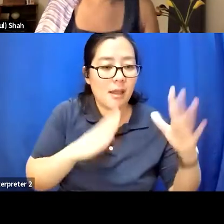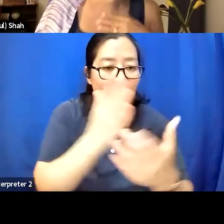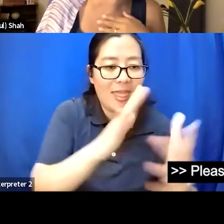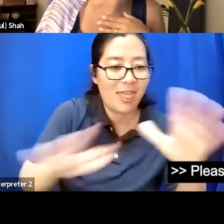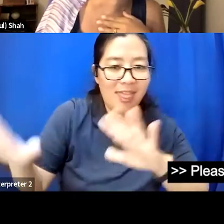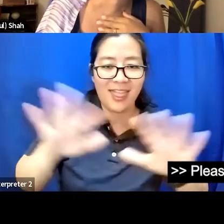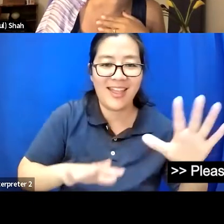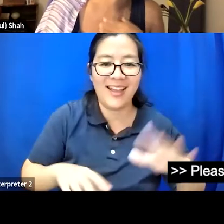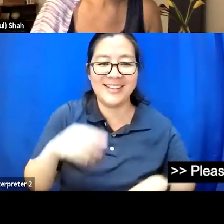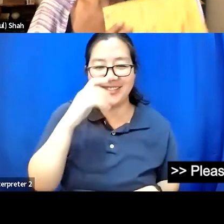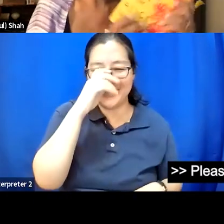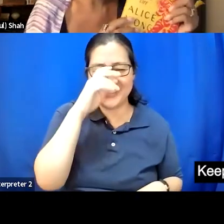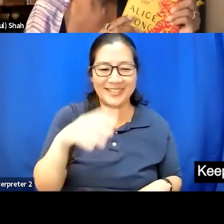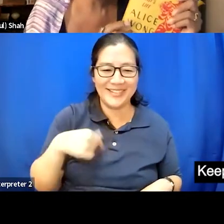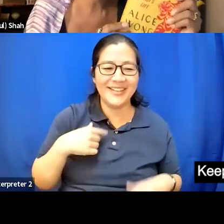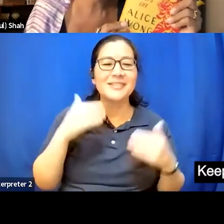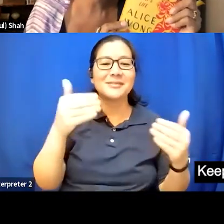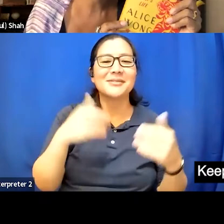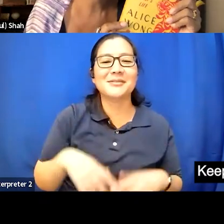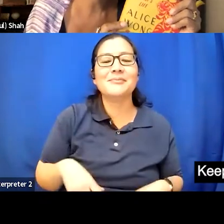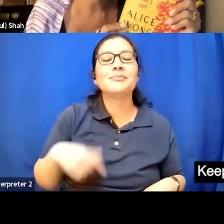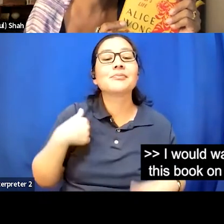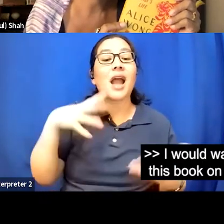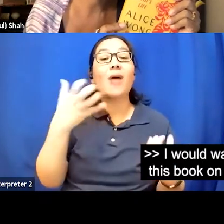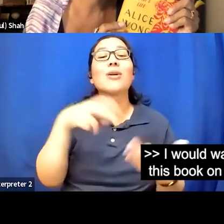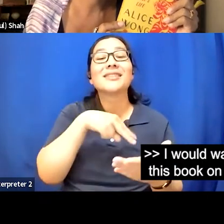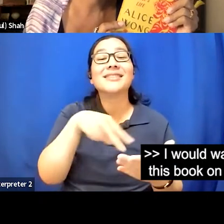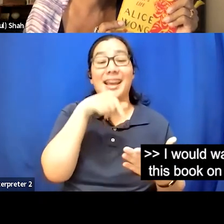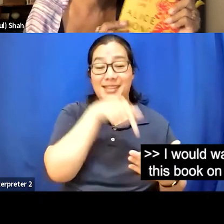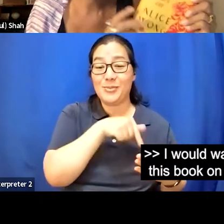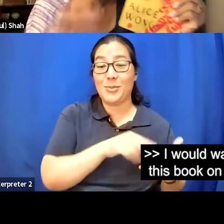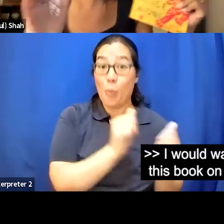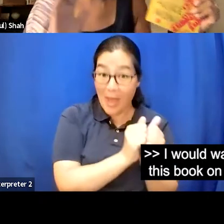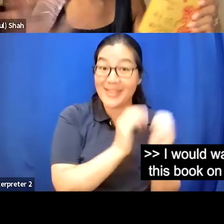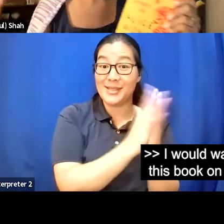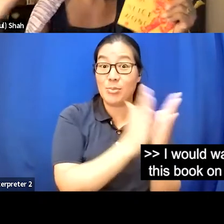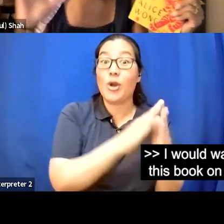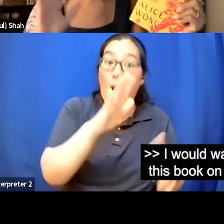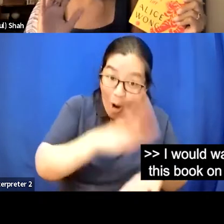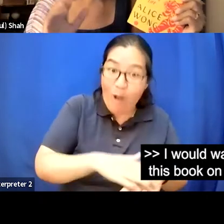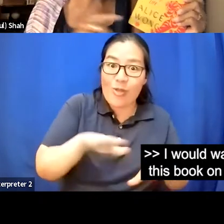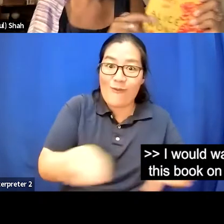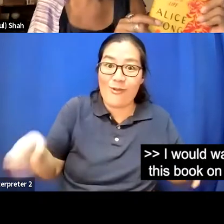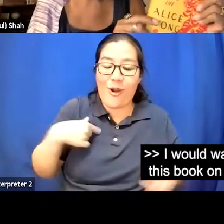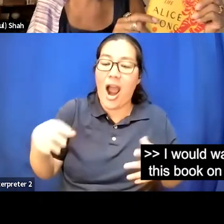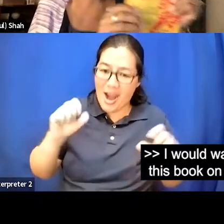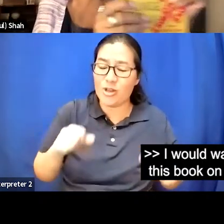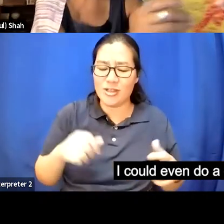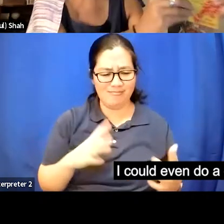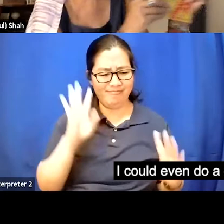I'd want to dance. Please go ahead, keep going. I would want to dance with this book on the dance floor. I could even do a dance with this